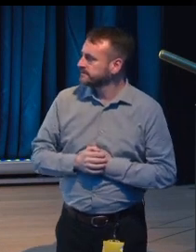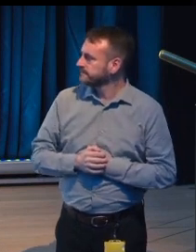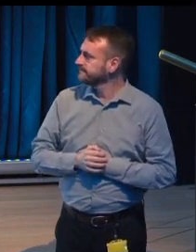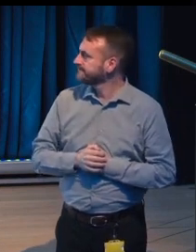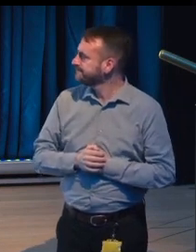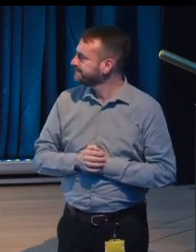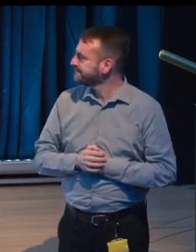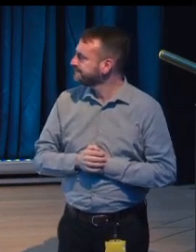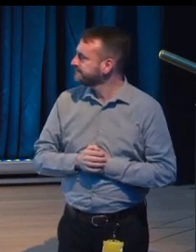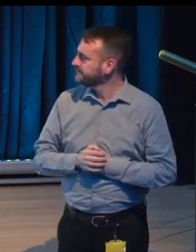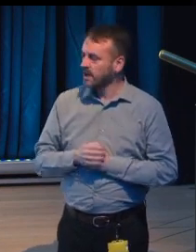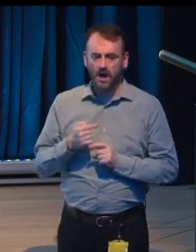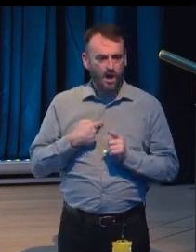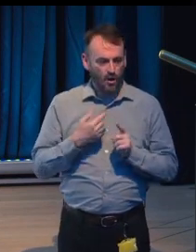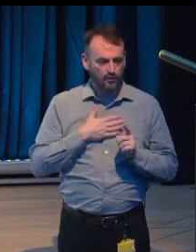Sorry, I've gone off topic.